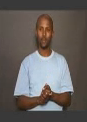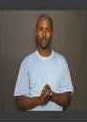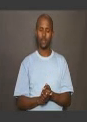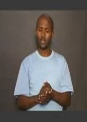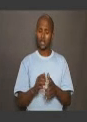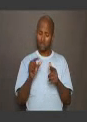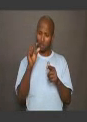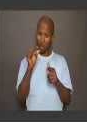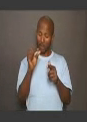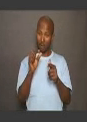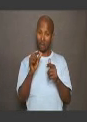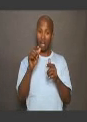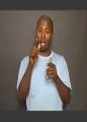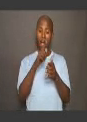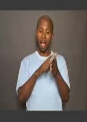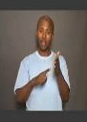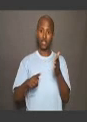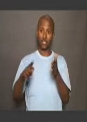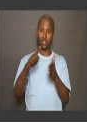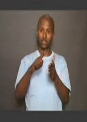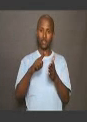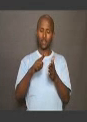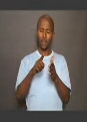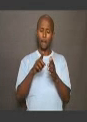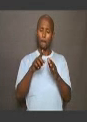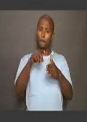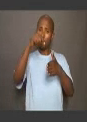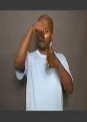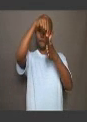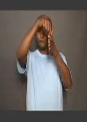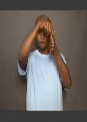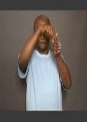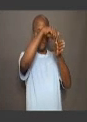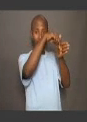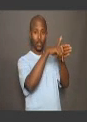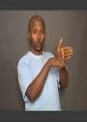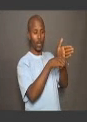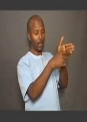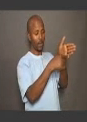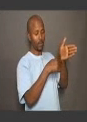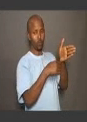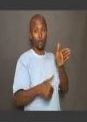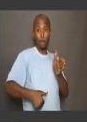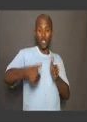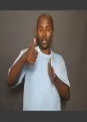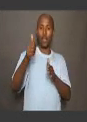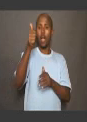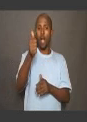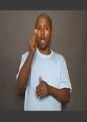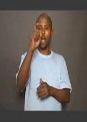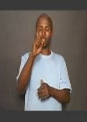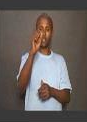The minor axis runs perpendicular to the major axis at